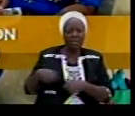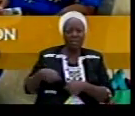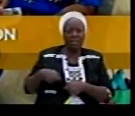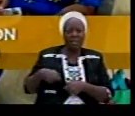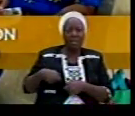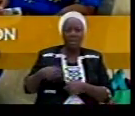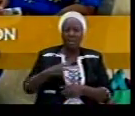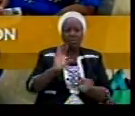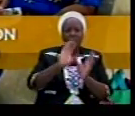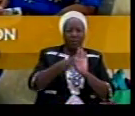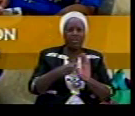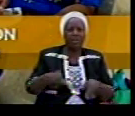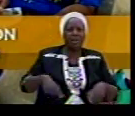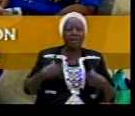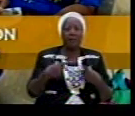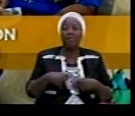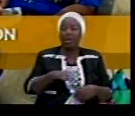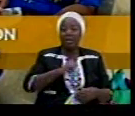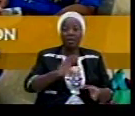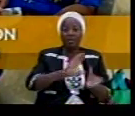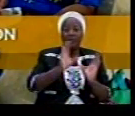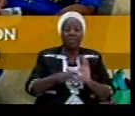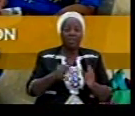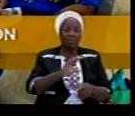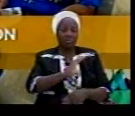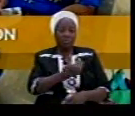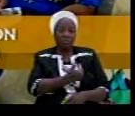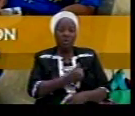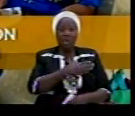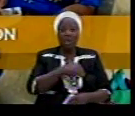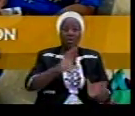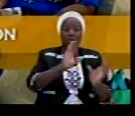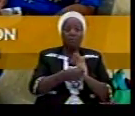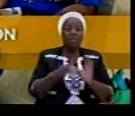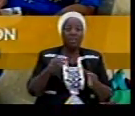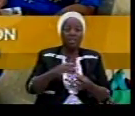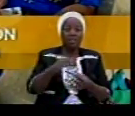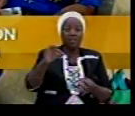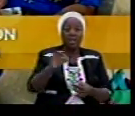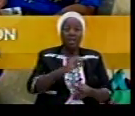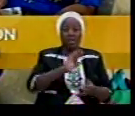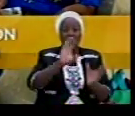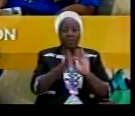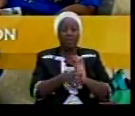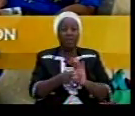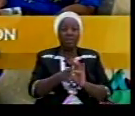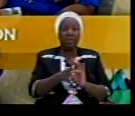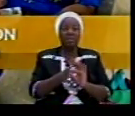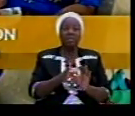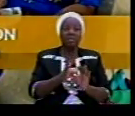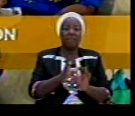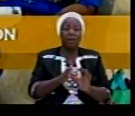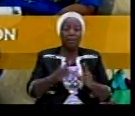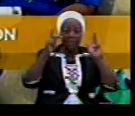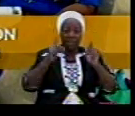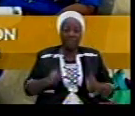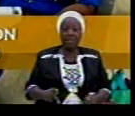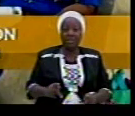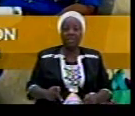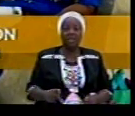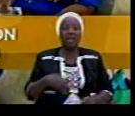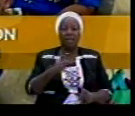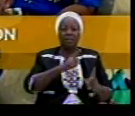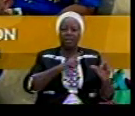converted life. A converted soul. A converted spirit. A converted personality. The